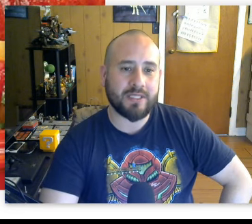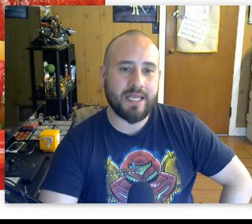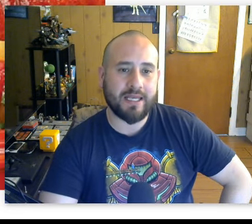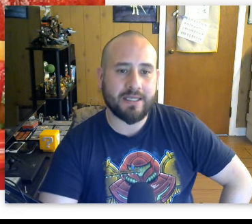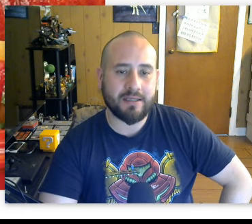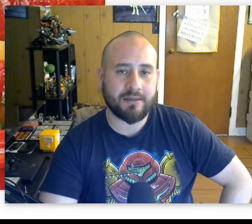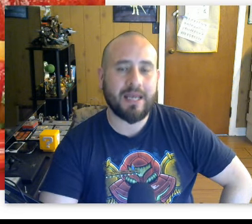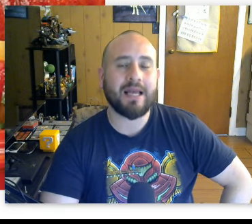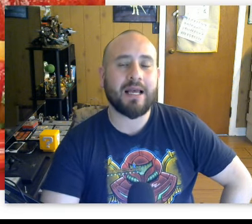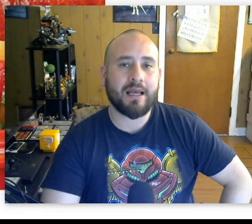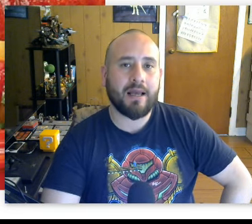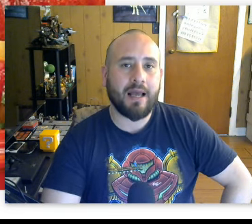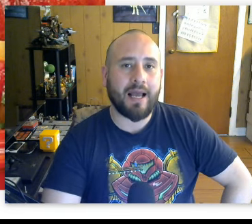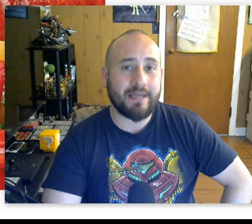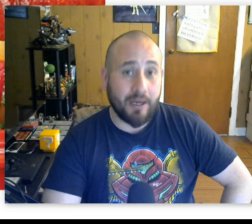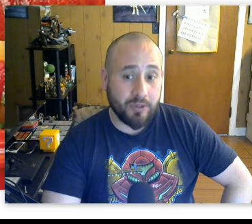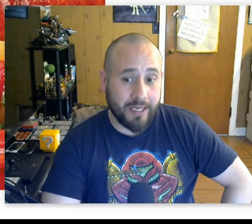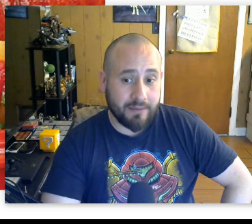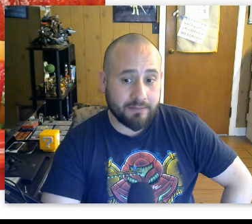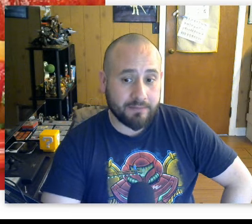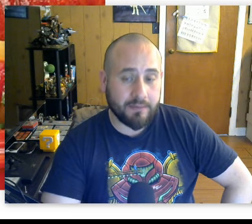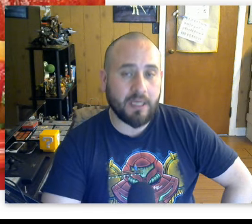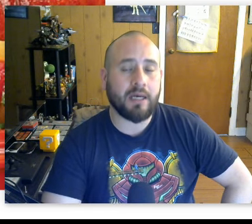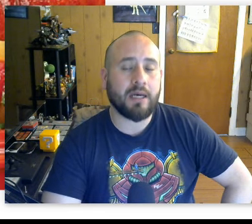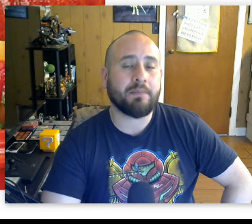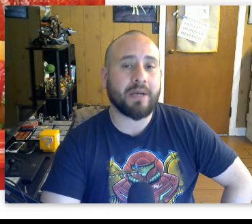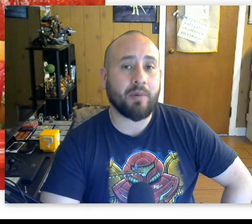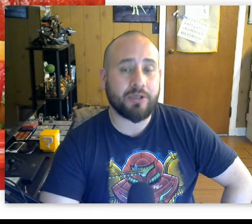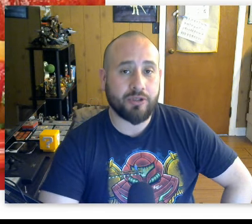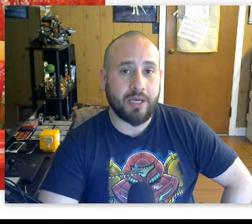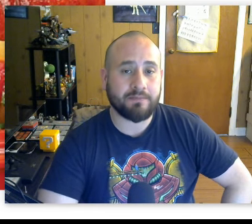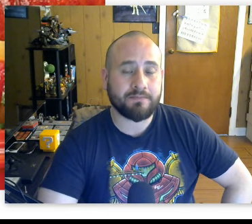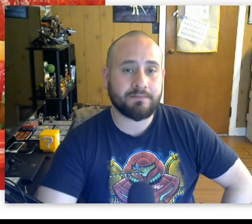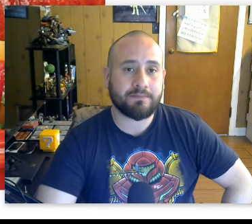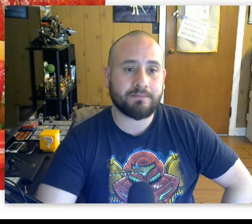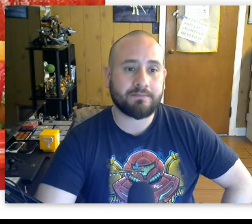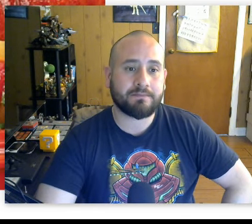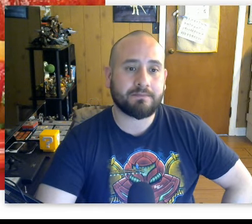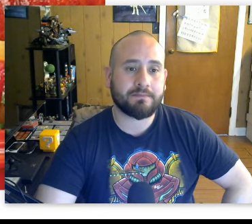or steak is? I doubt you'll get it, but I want you to try.